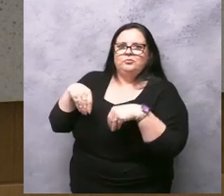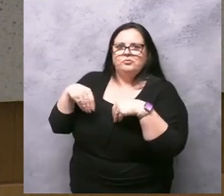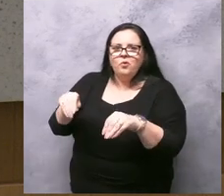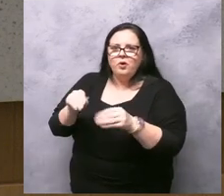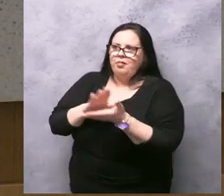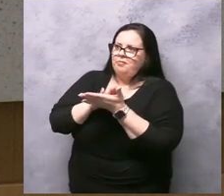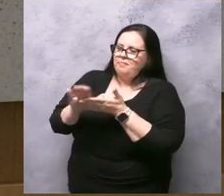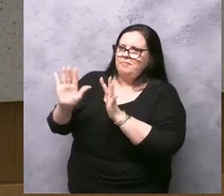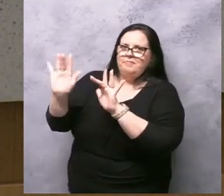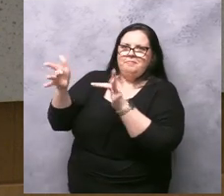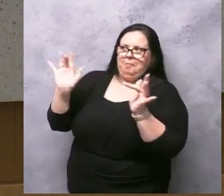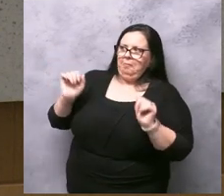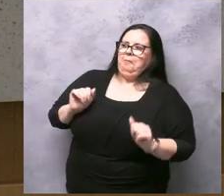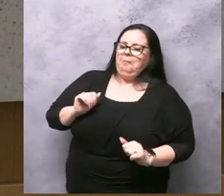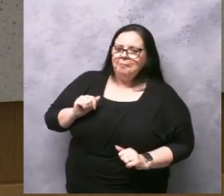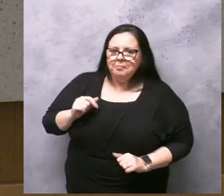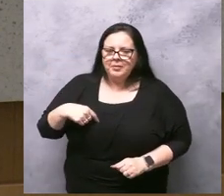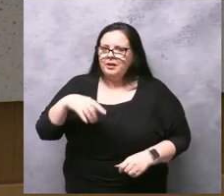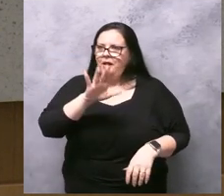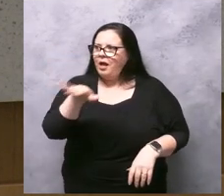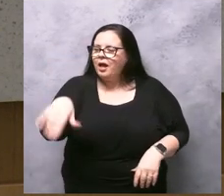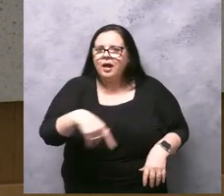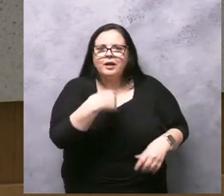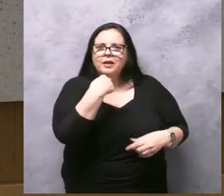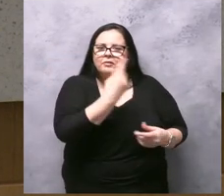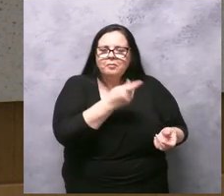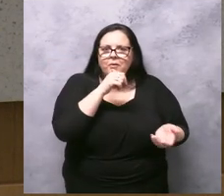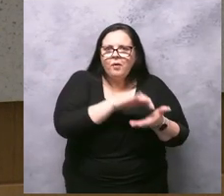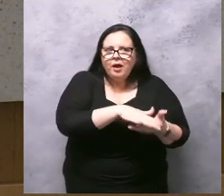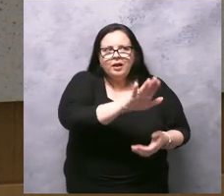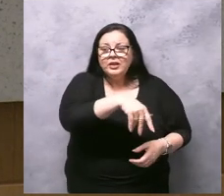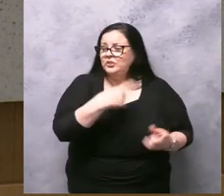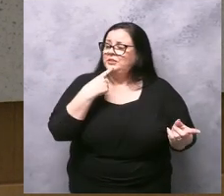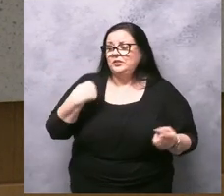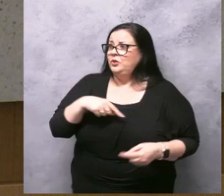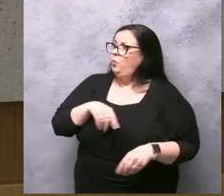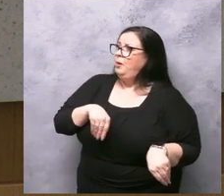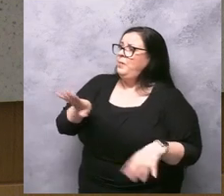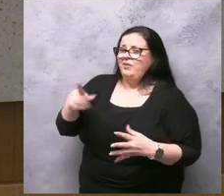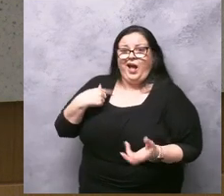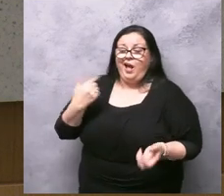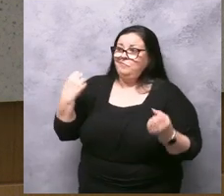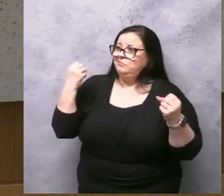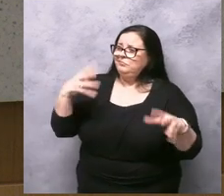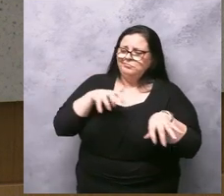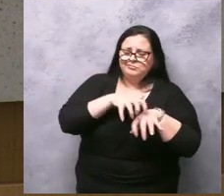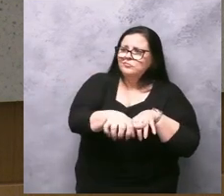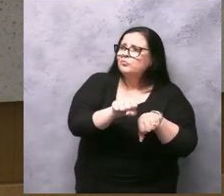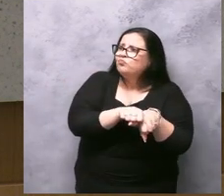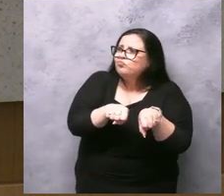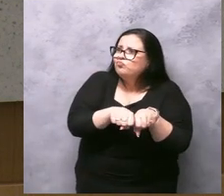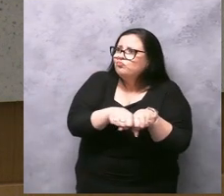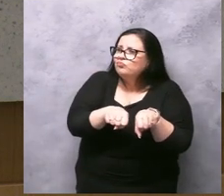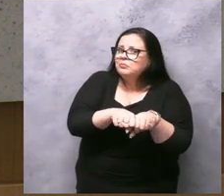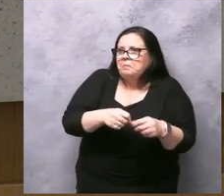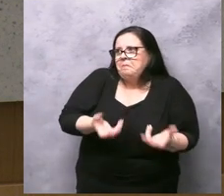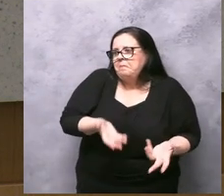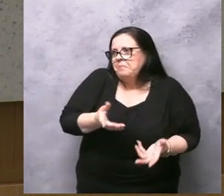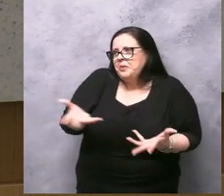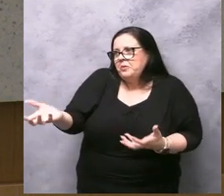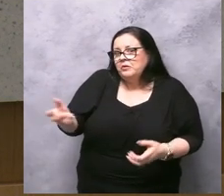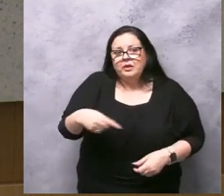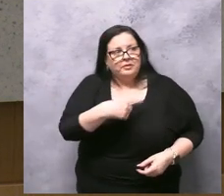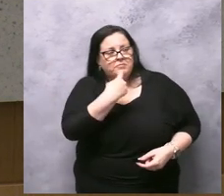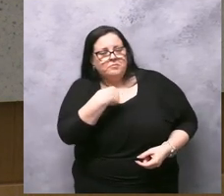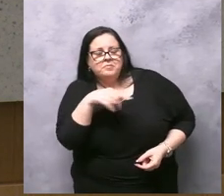displayed. And I went back and I told my wife, and she said, you know, we're moving. I have a bunch of shoes that, and then they told